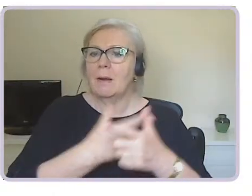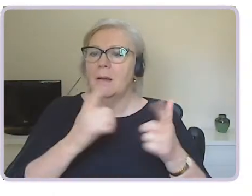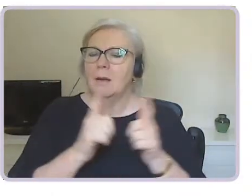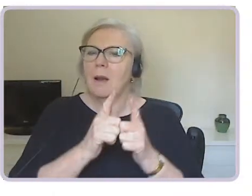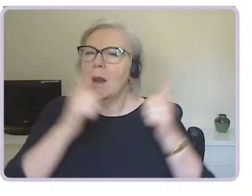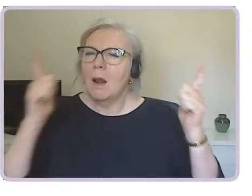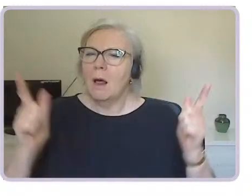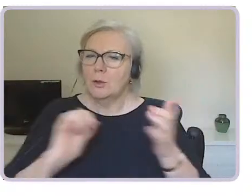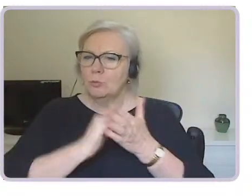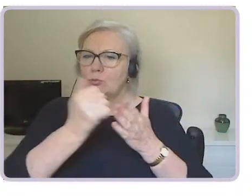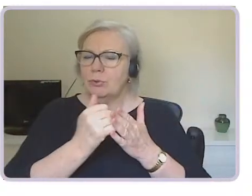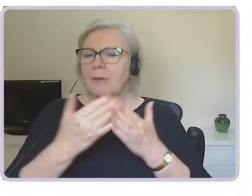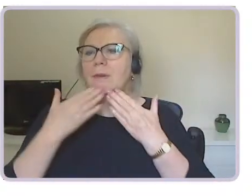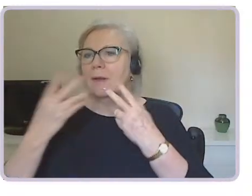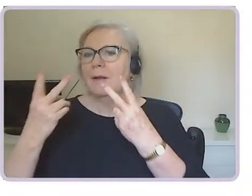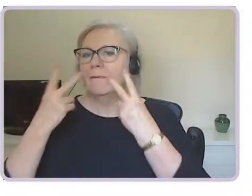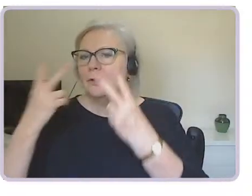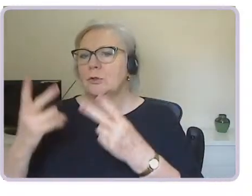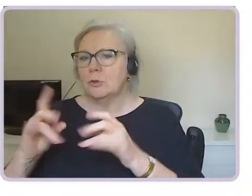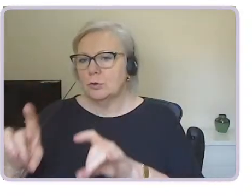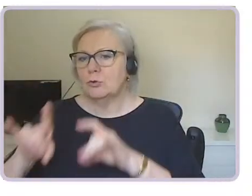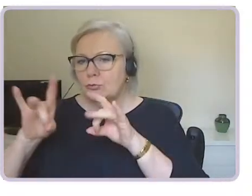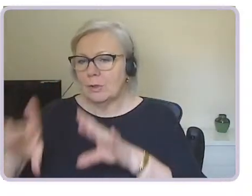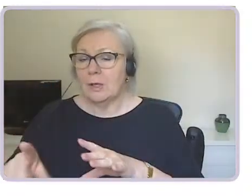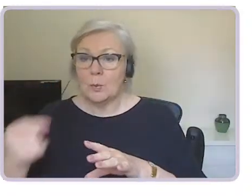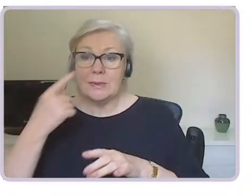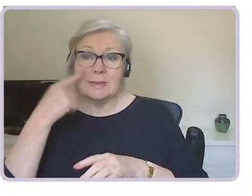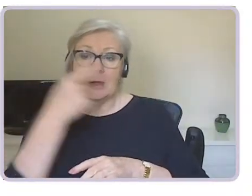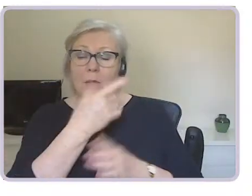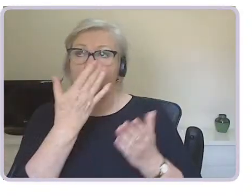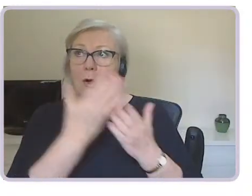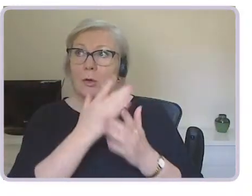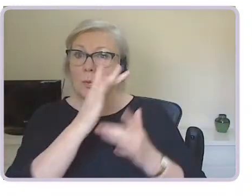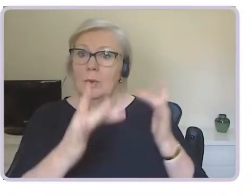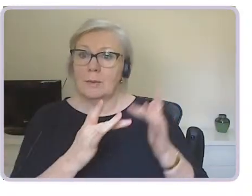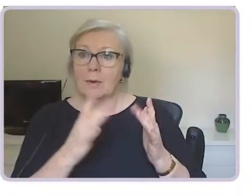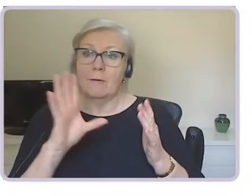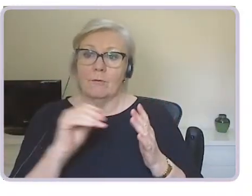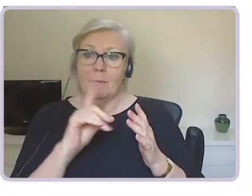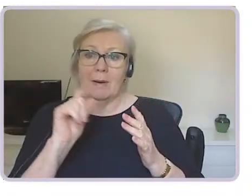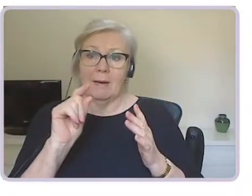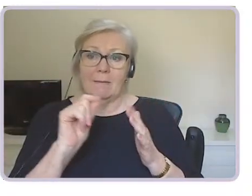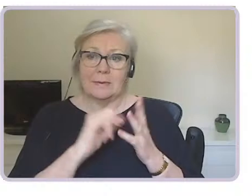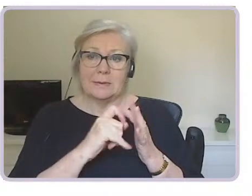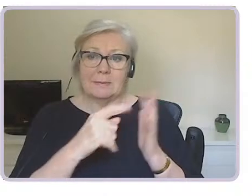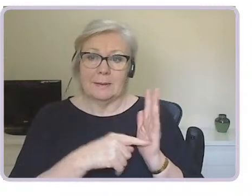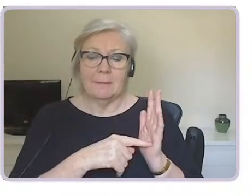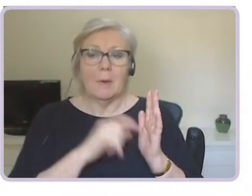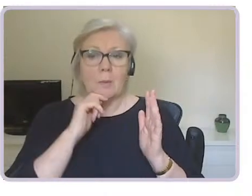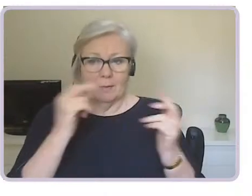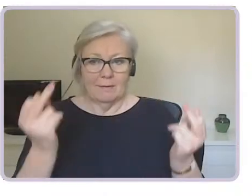it will also be available up on the CFA website from the 11th of September with the other resources. Now here you can see question